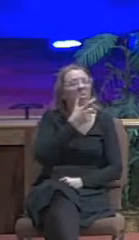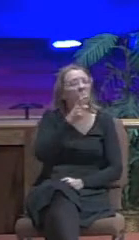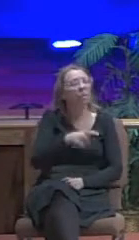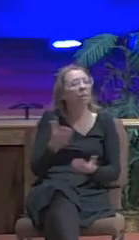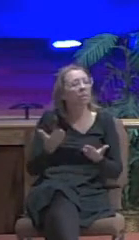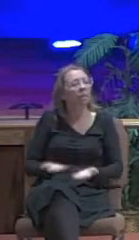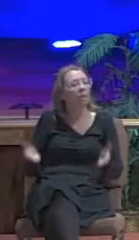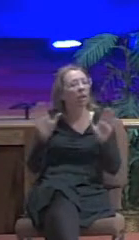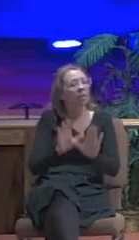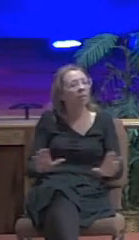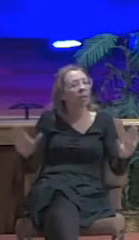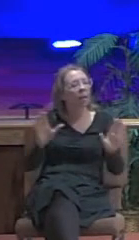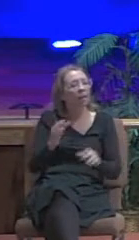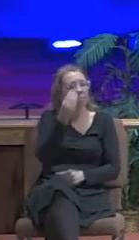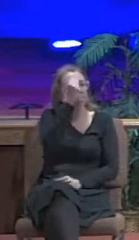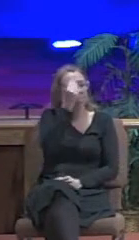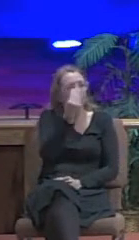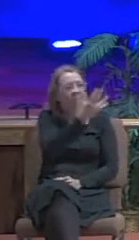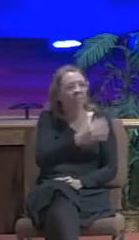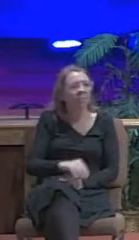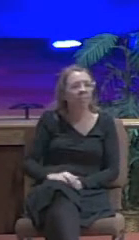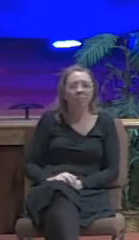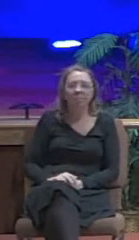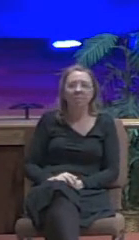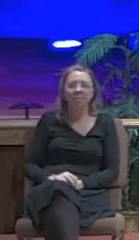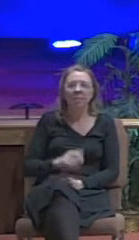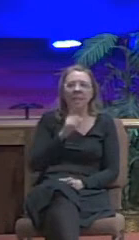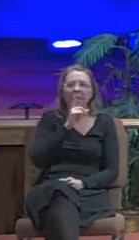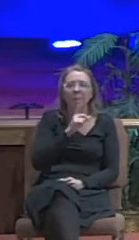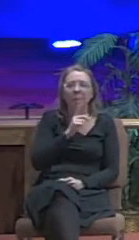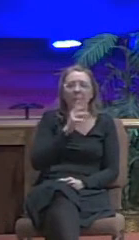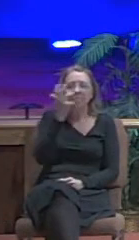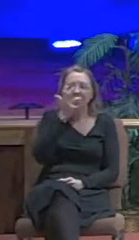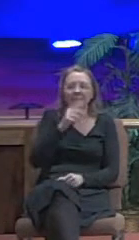Sunday. Isn't it amazing how we can spiritualize sin?